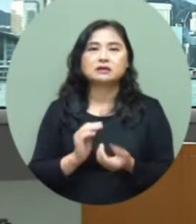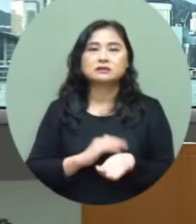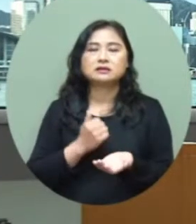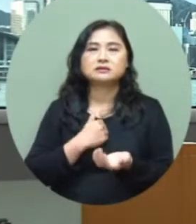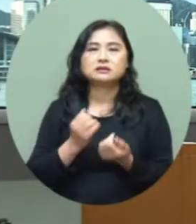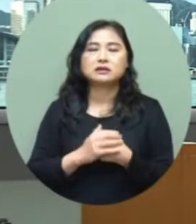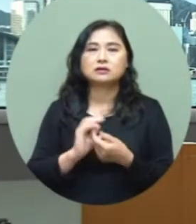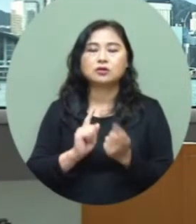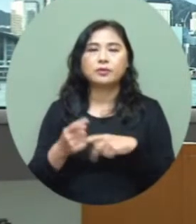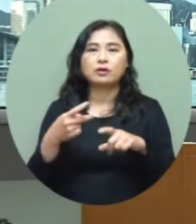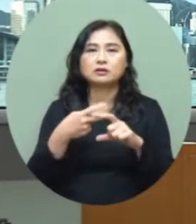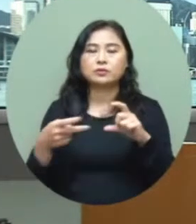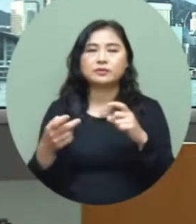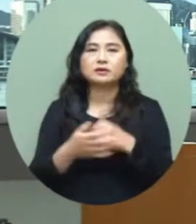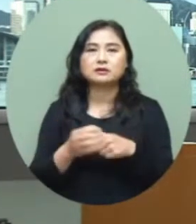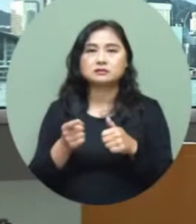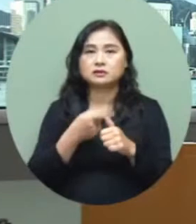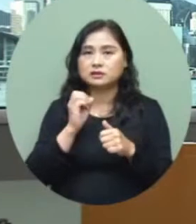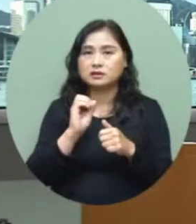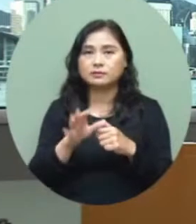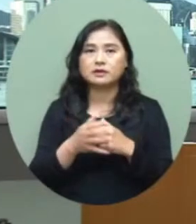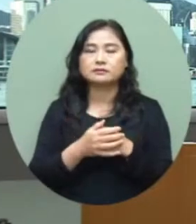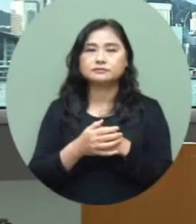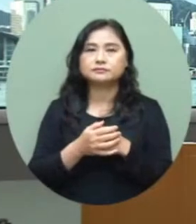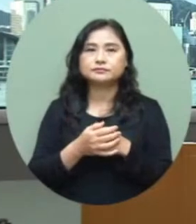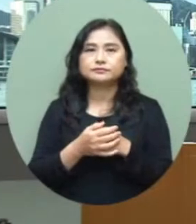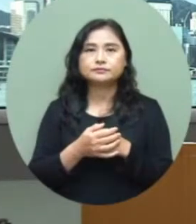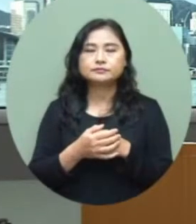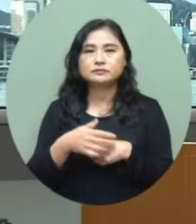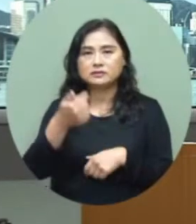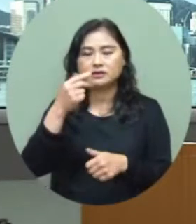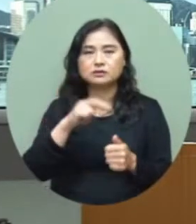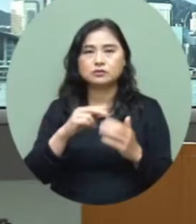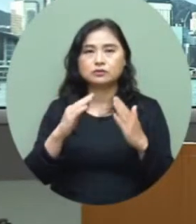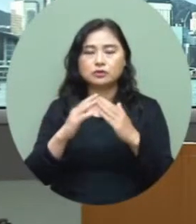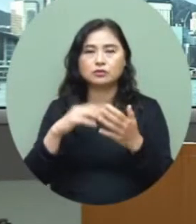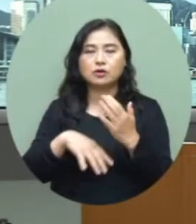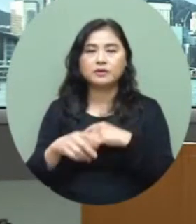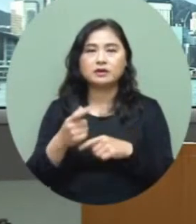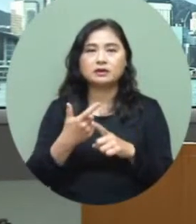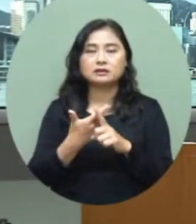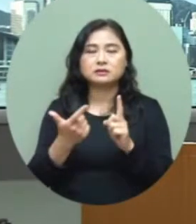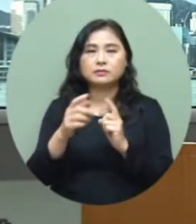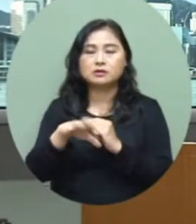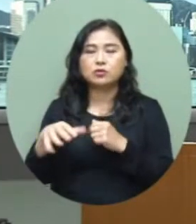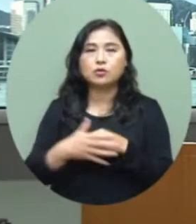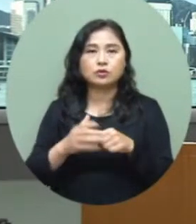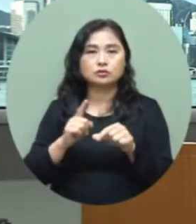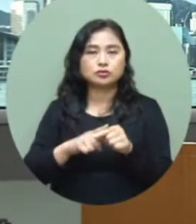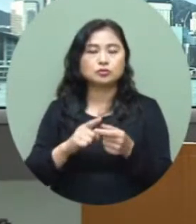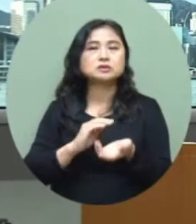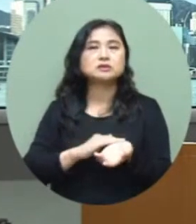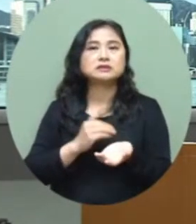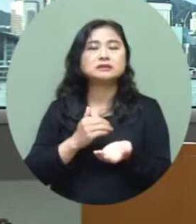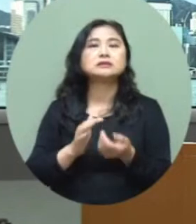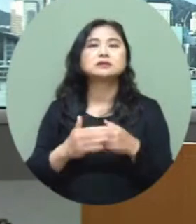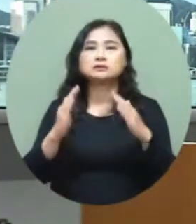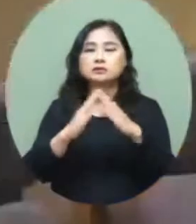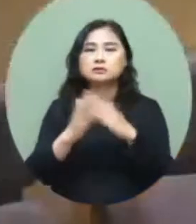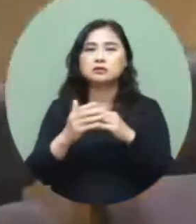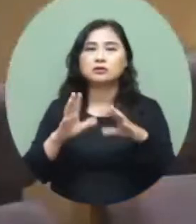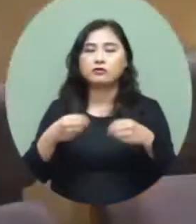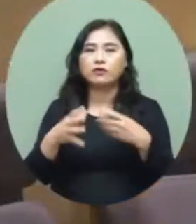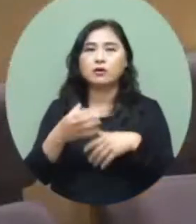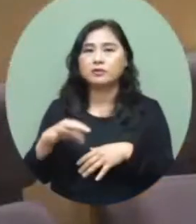Thank you. I'm from TVP. I have a question. Well, for the Chinese medicine